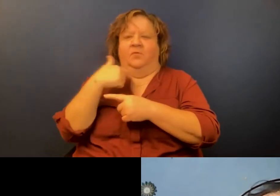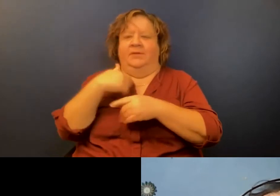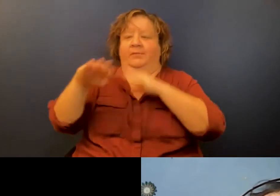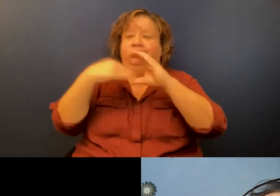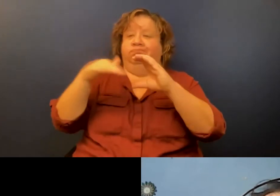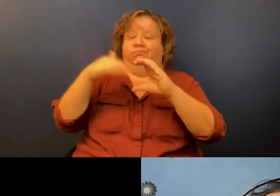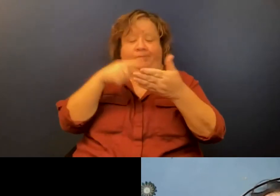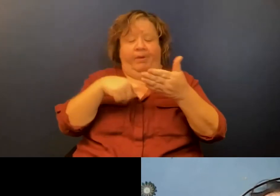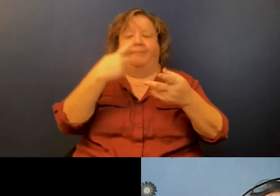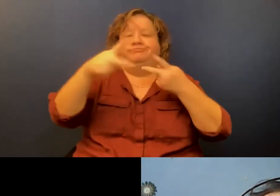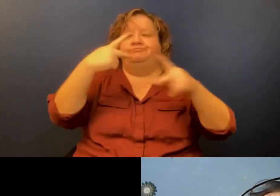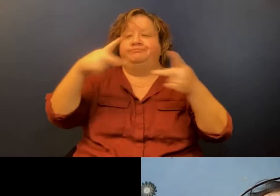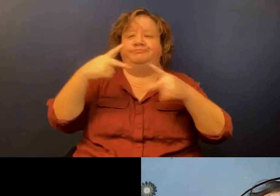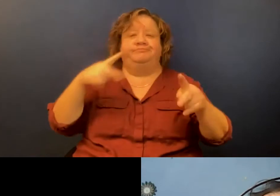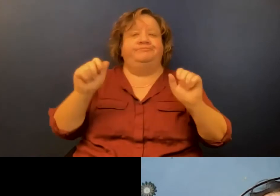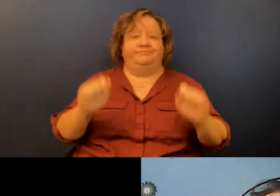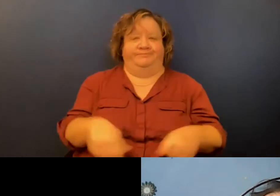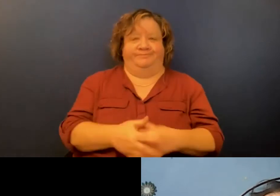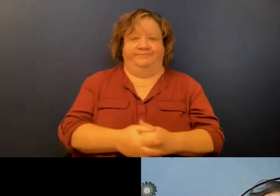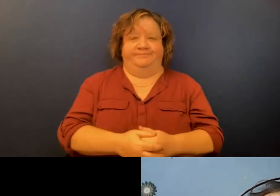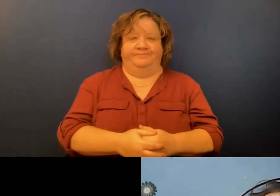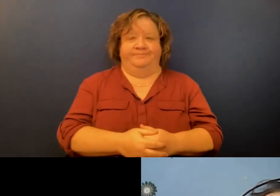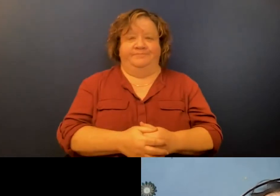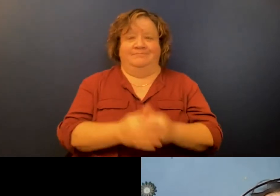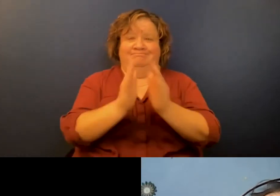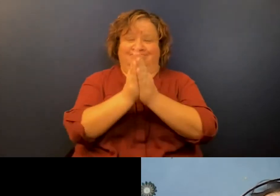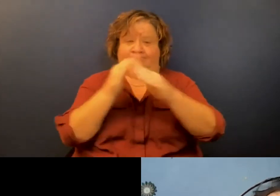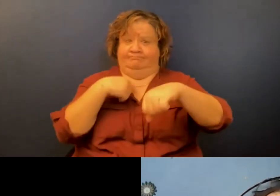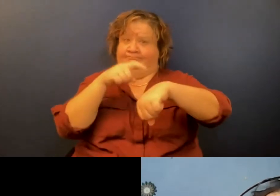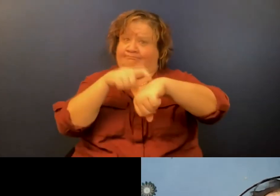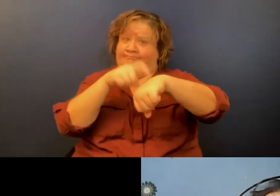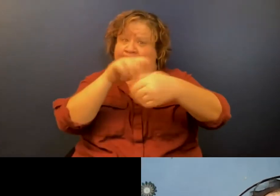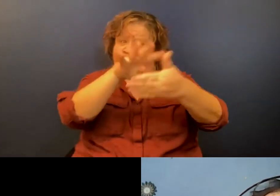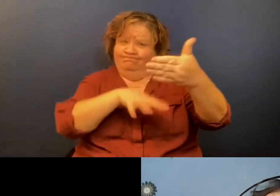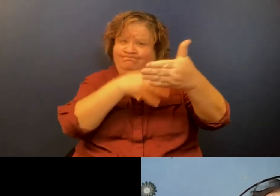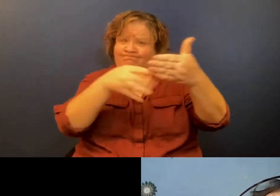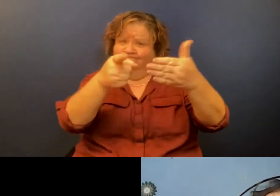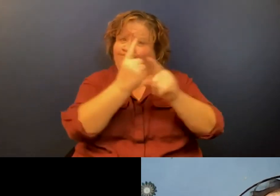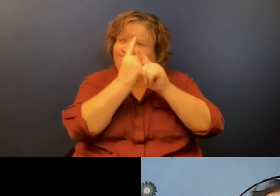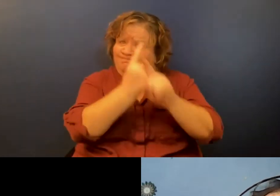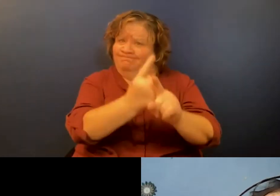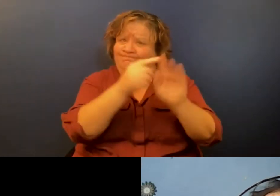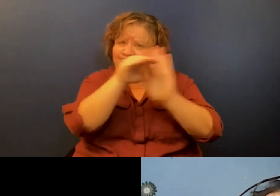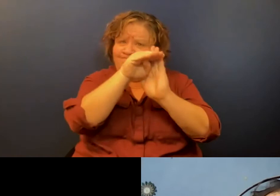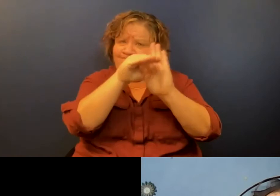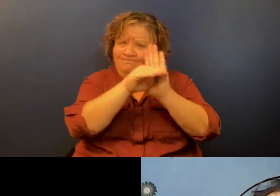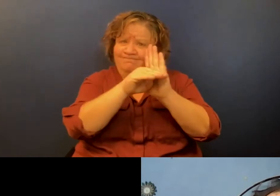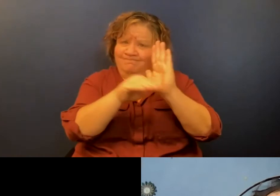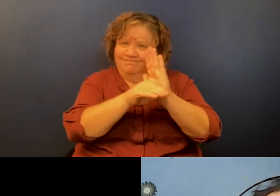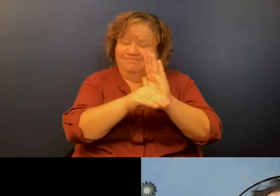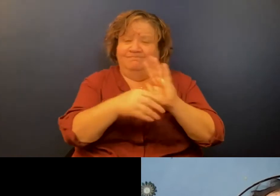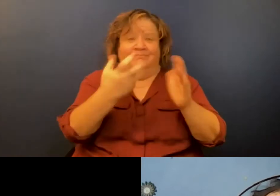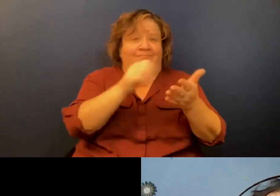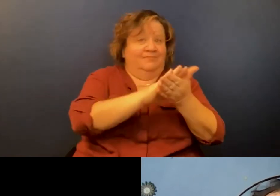to times so that interpreters and subtitlers can do their jobs. We would